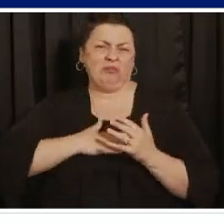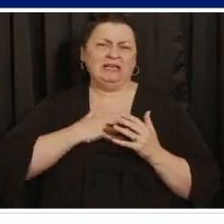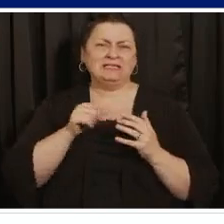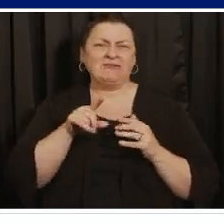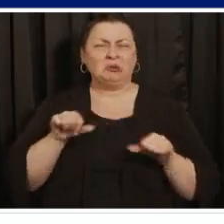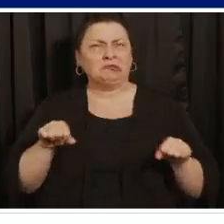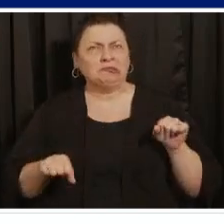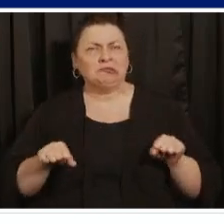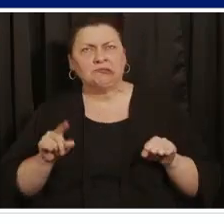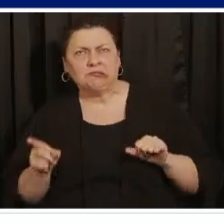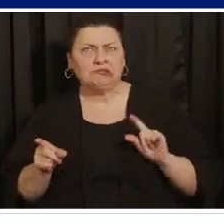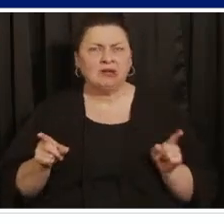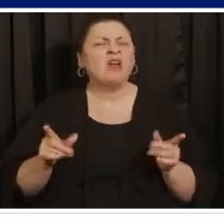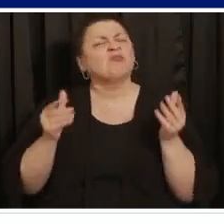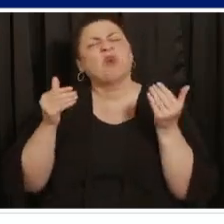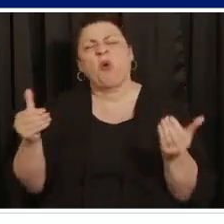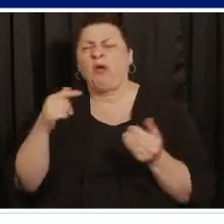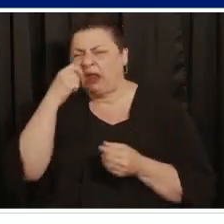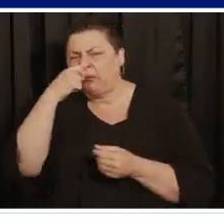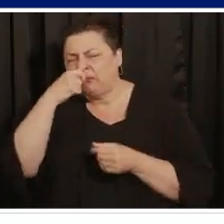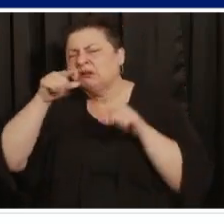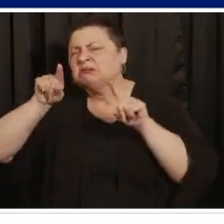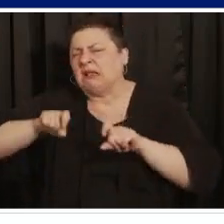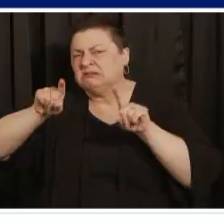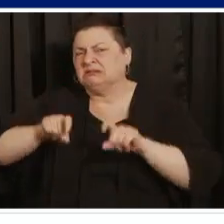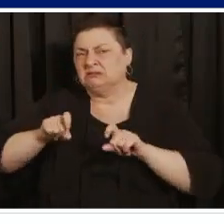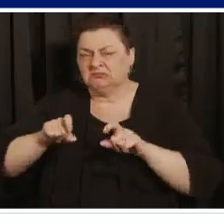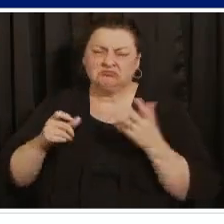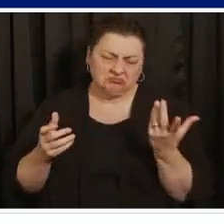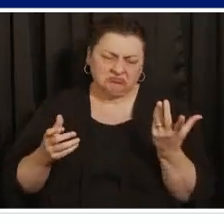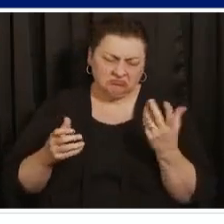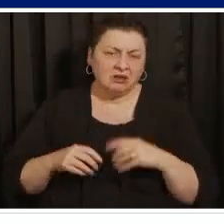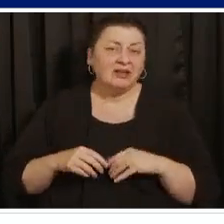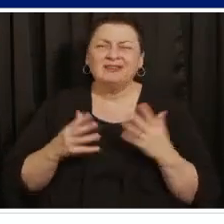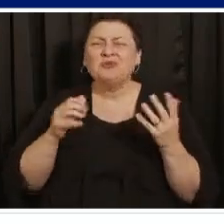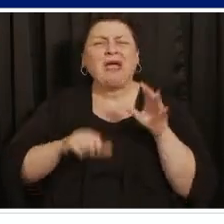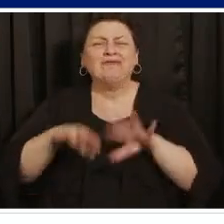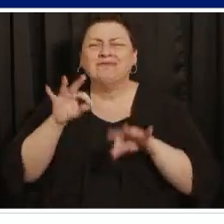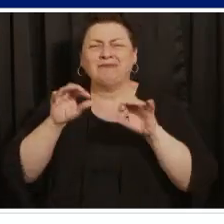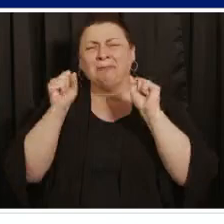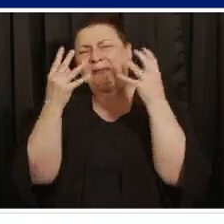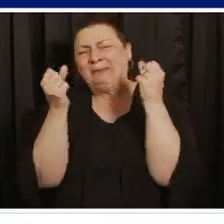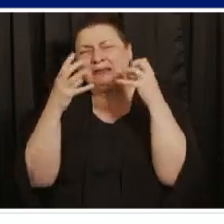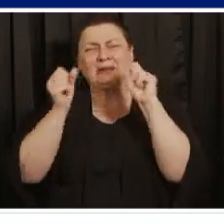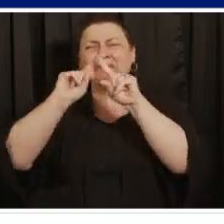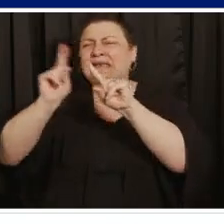free, it's quick, it's private, it's easy. You can find hundreds of testing locations at